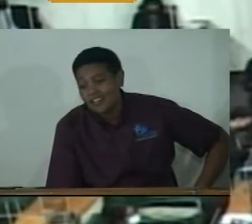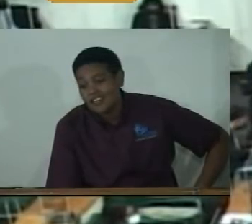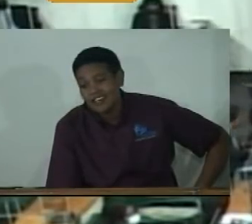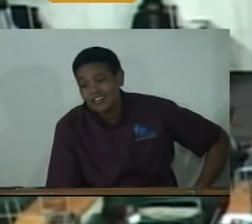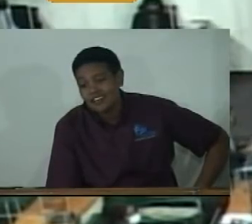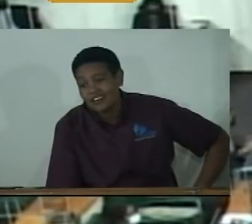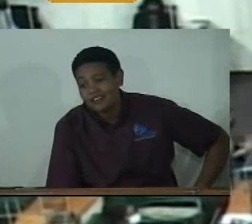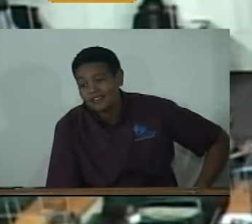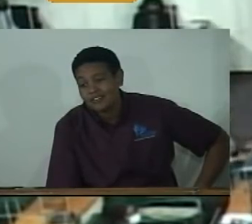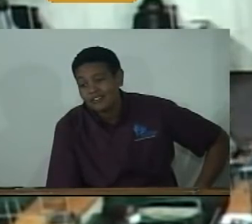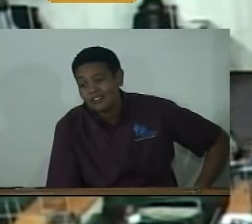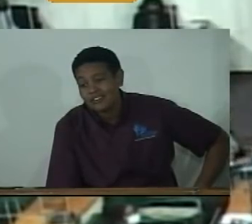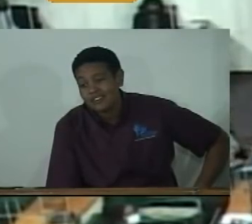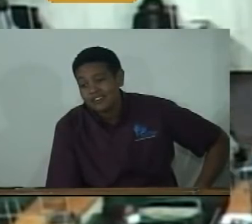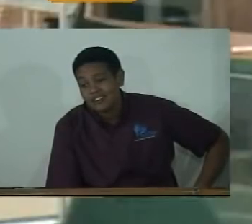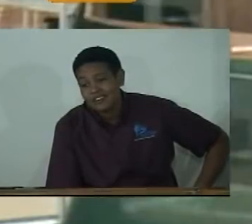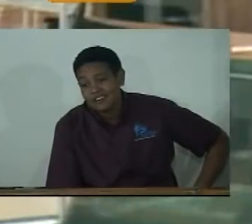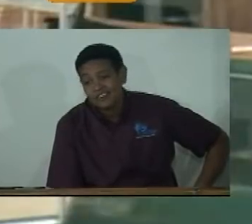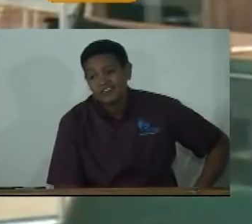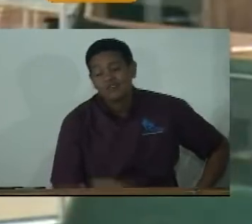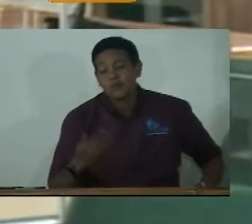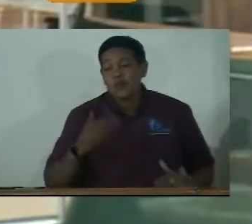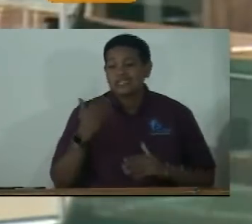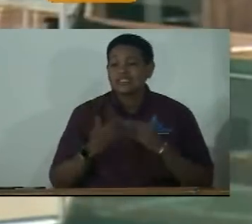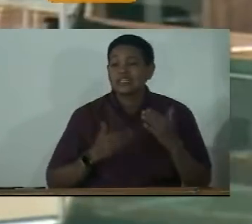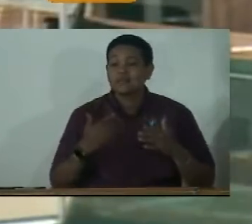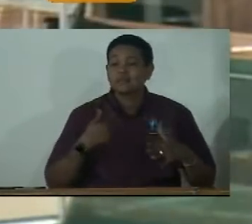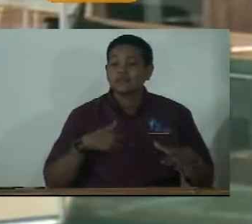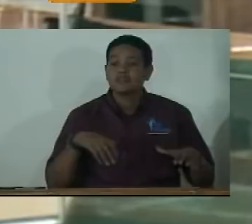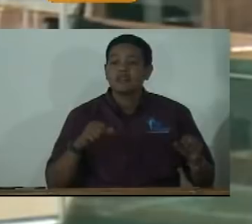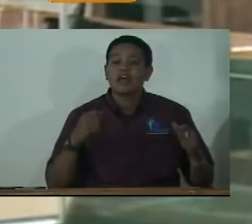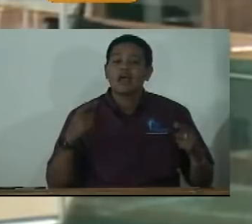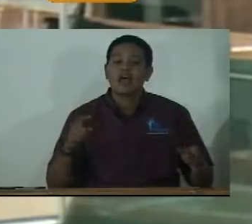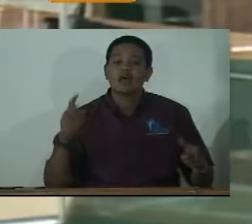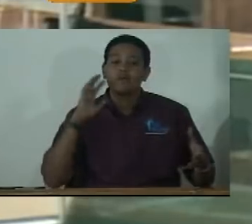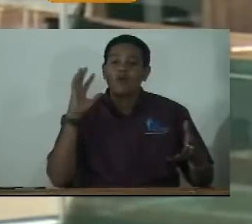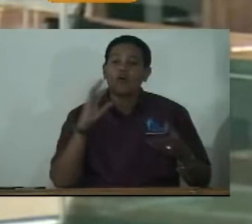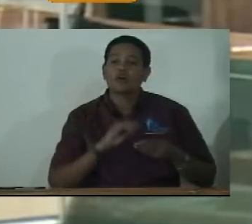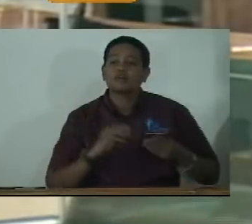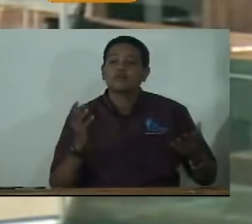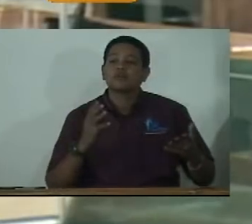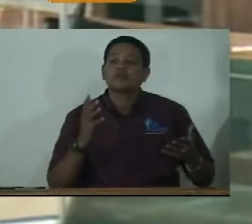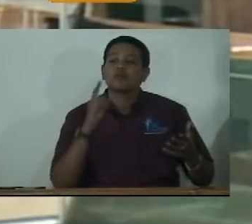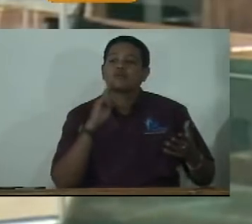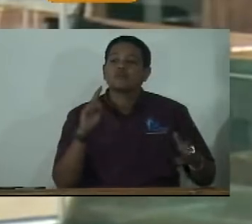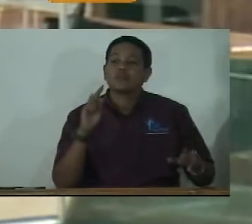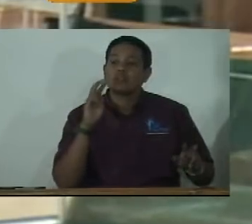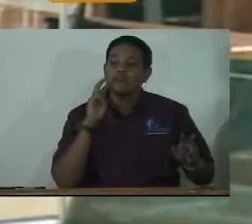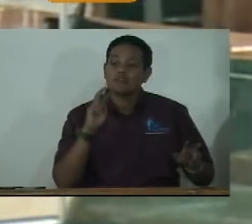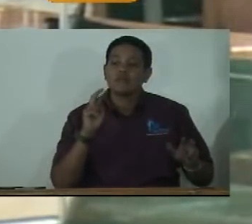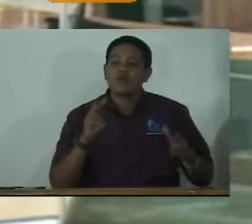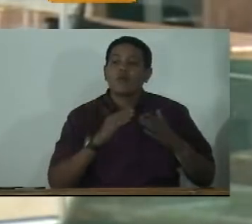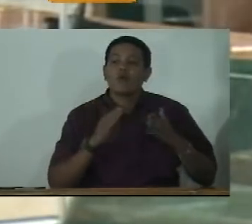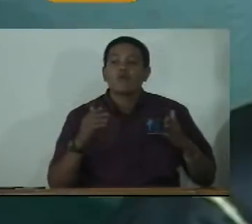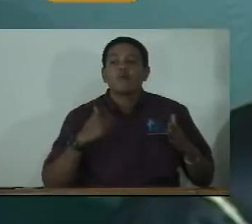the steps we have made, albeit forced upon us by the